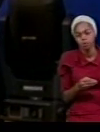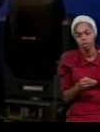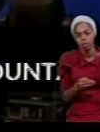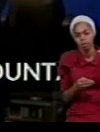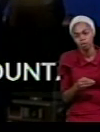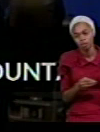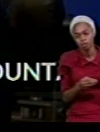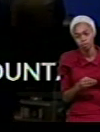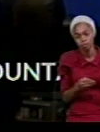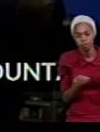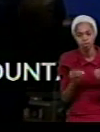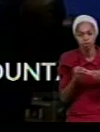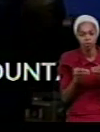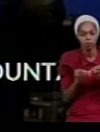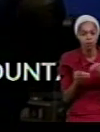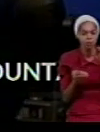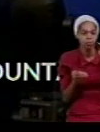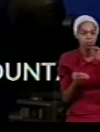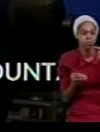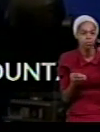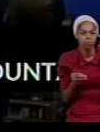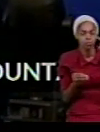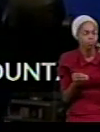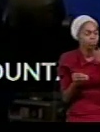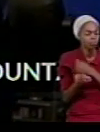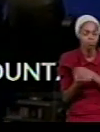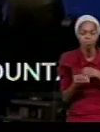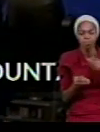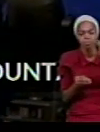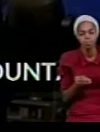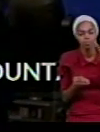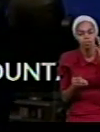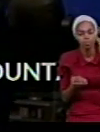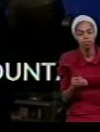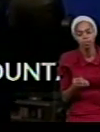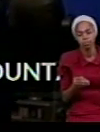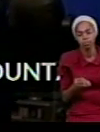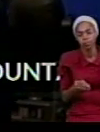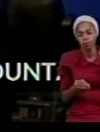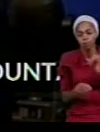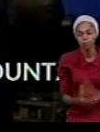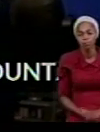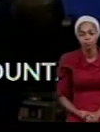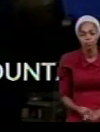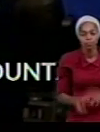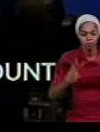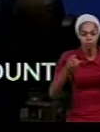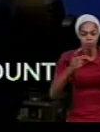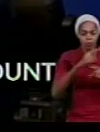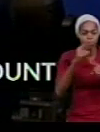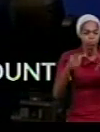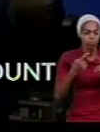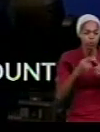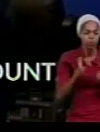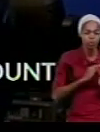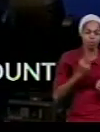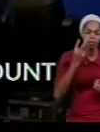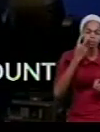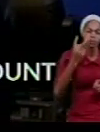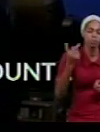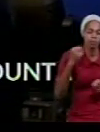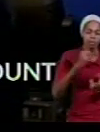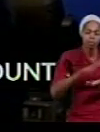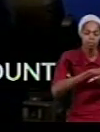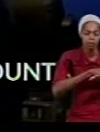220. When I saw the cleansing fountain open wide for all my sin, I obeyed the Spirit's wooing when